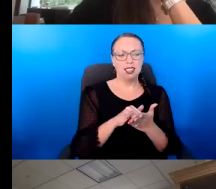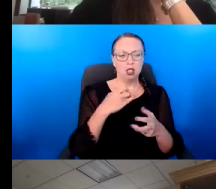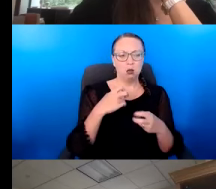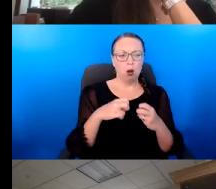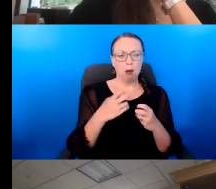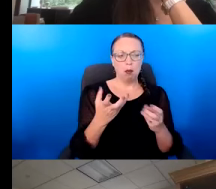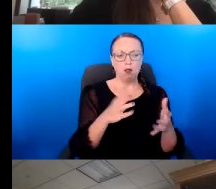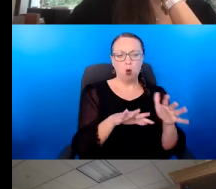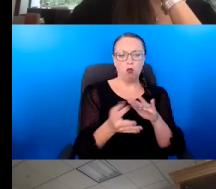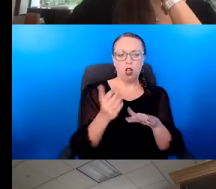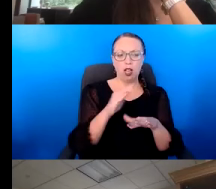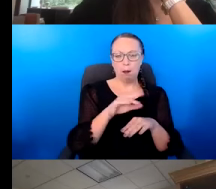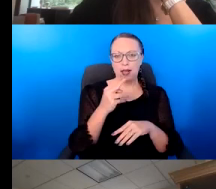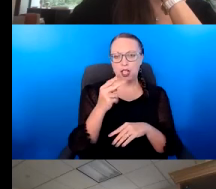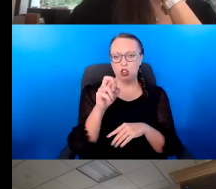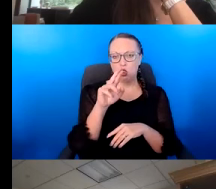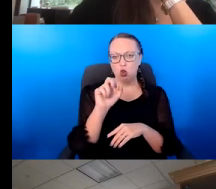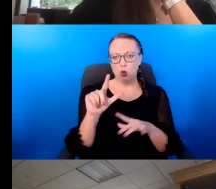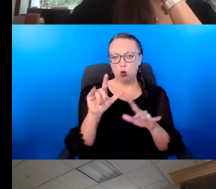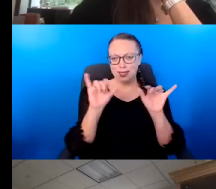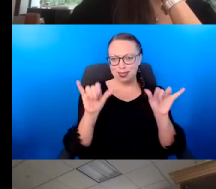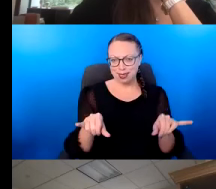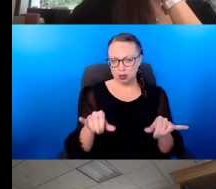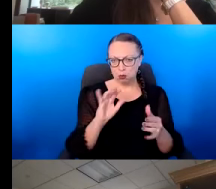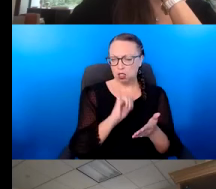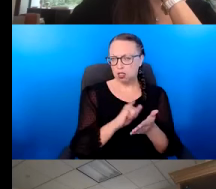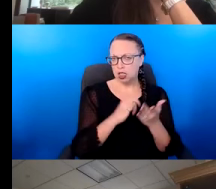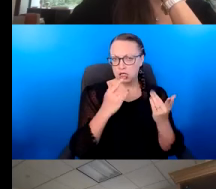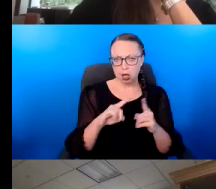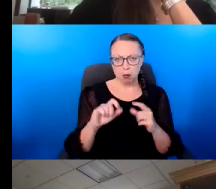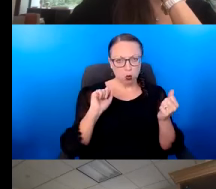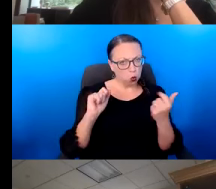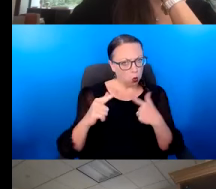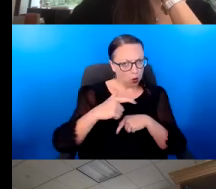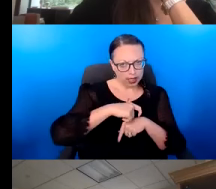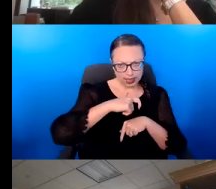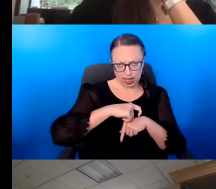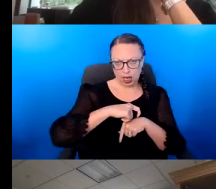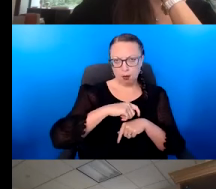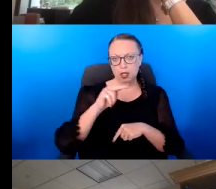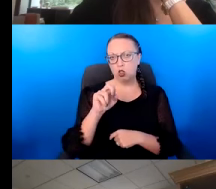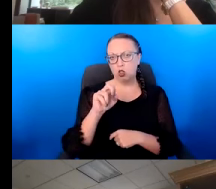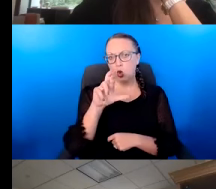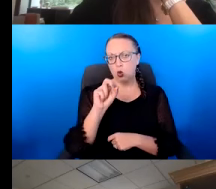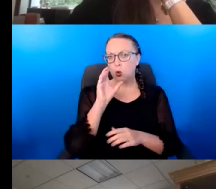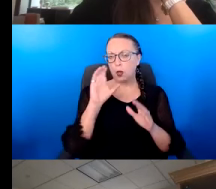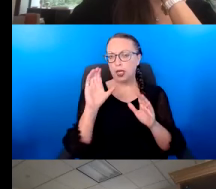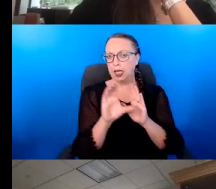neural systems, which happens all the time in the neuroimaging literature. And